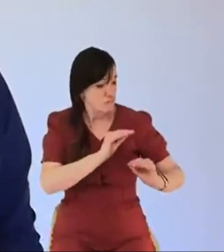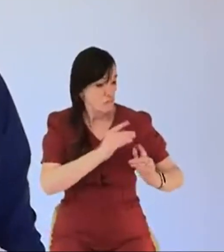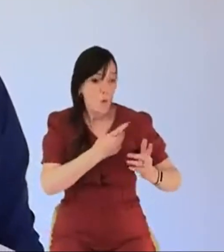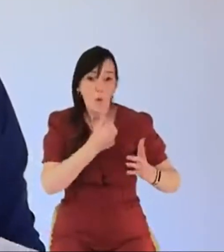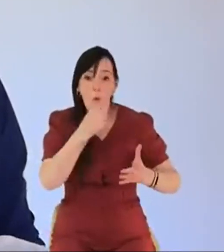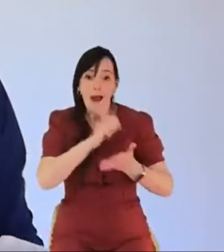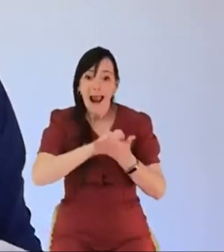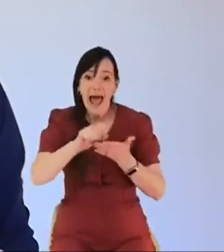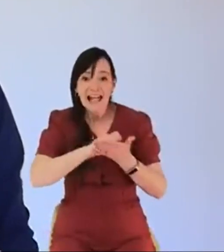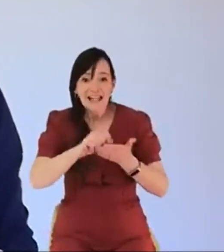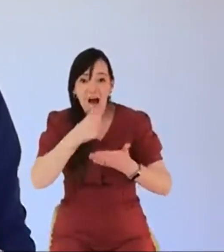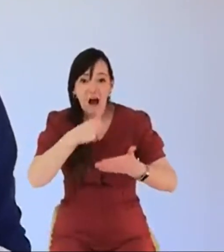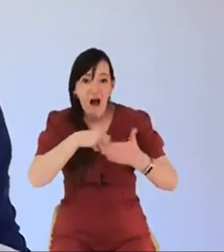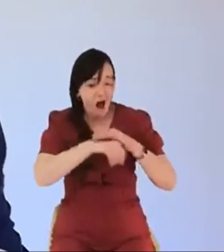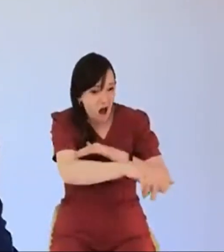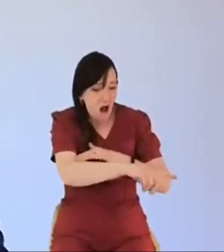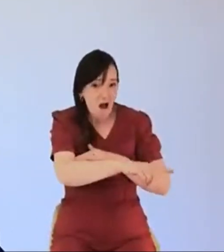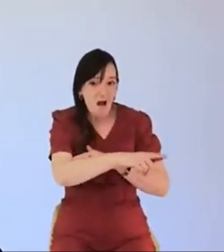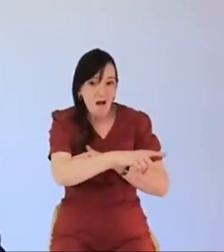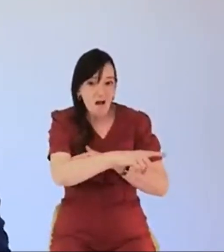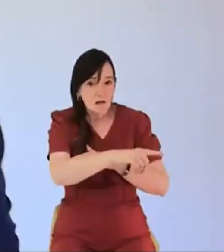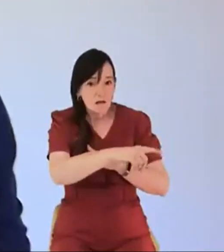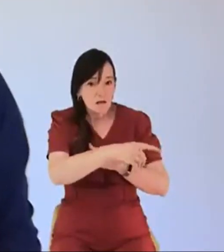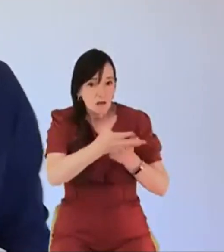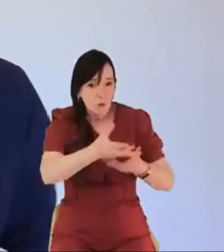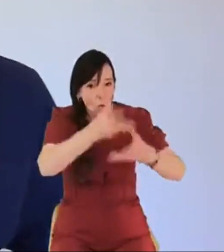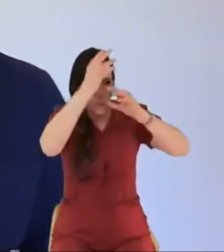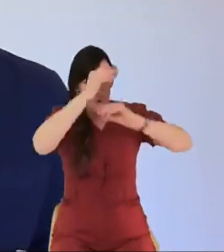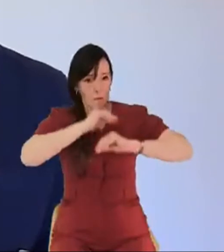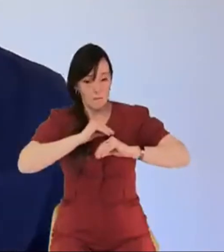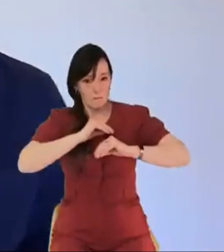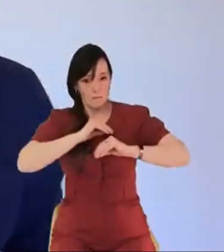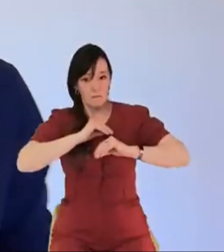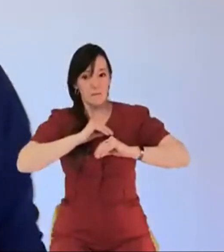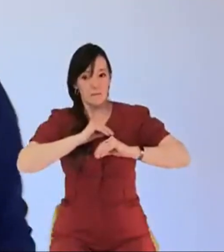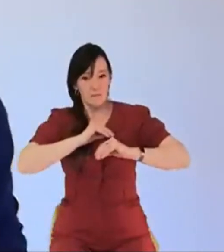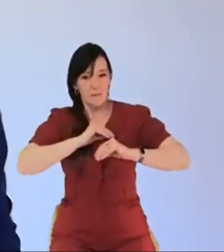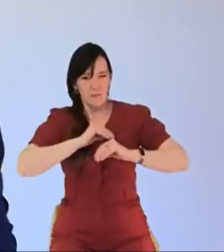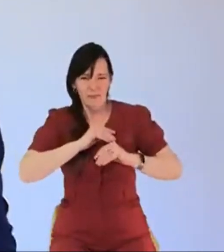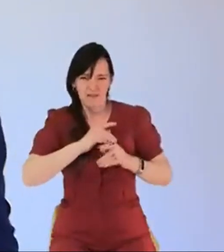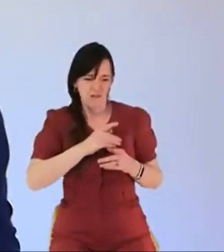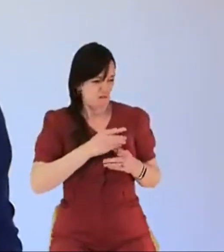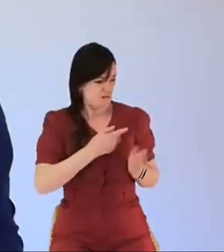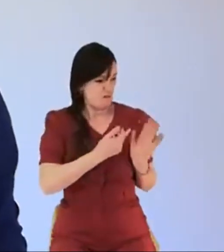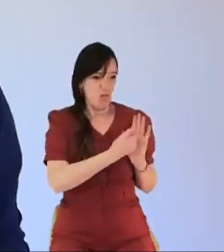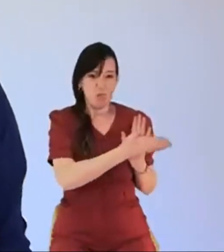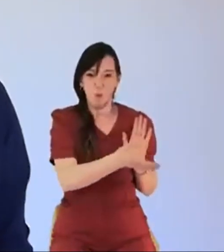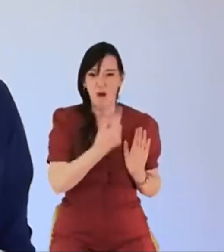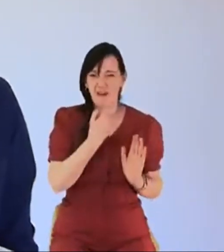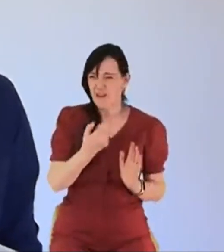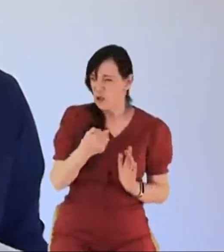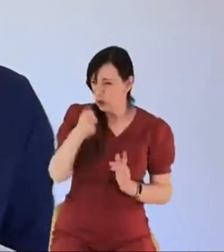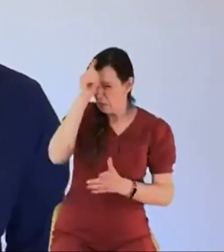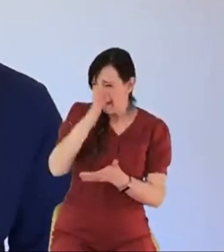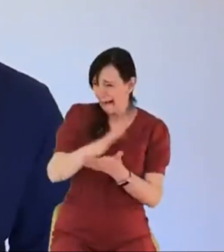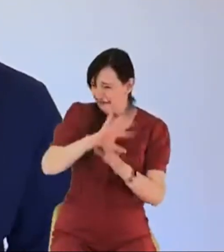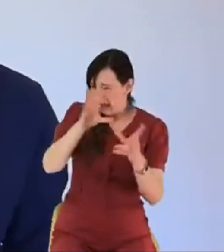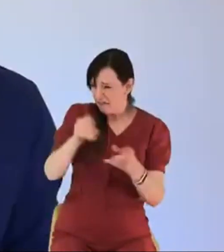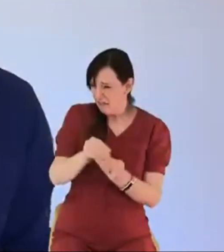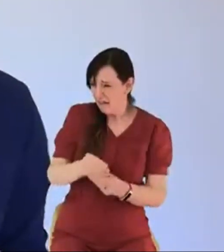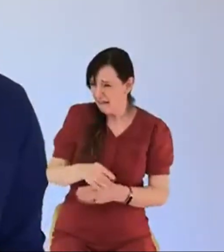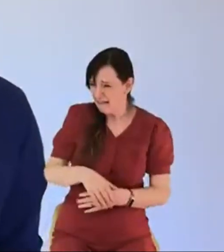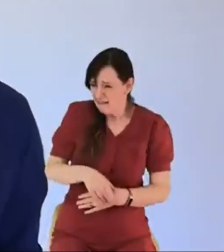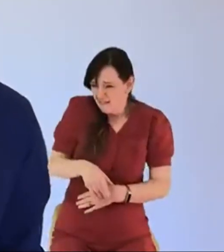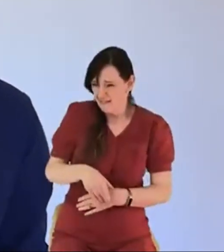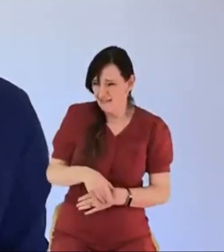the hostile world says you believe this stuff paul teaches about jesus you believe